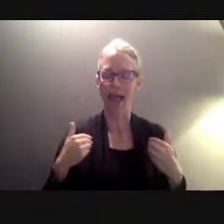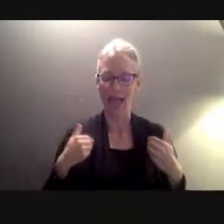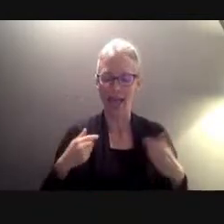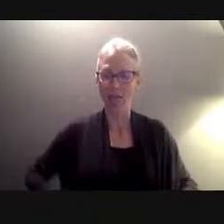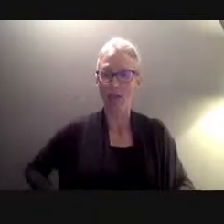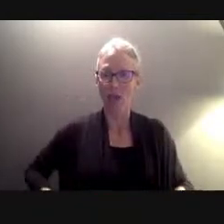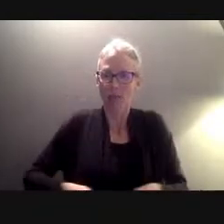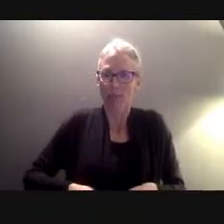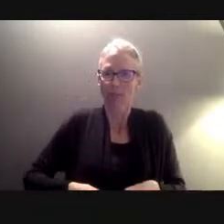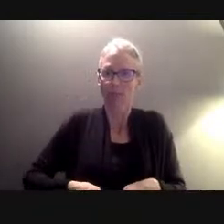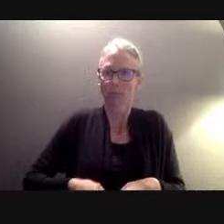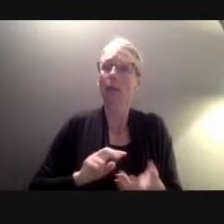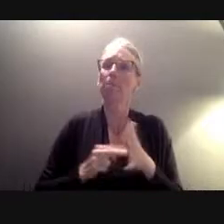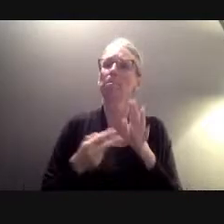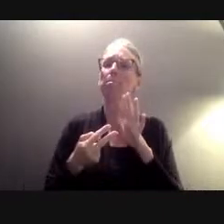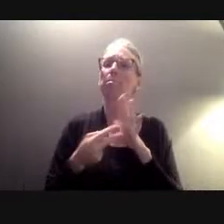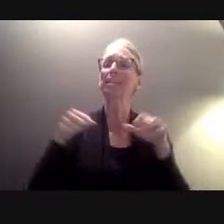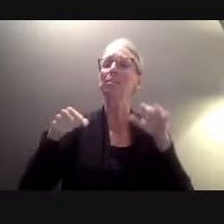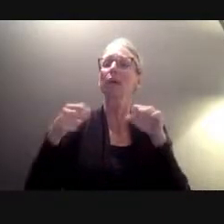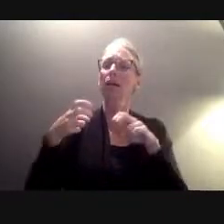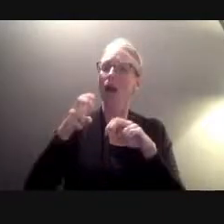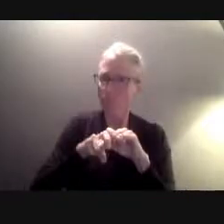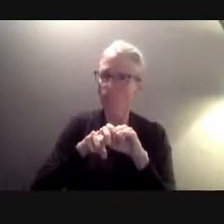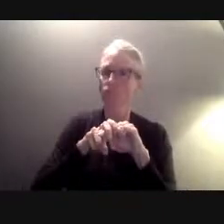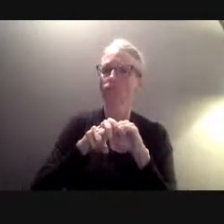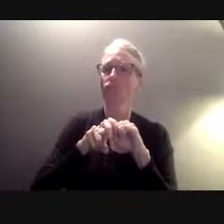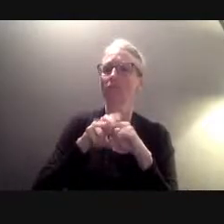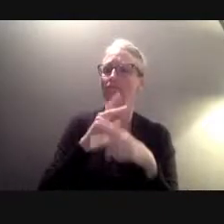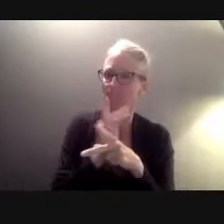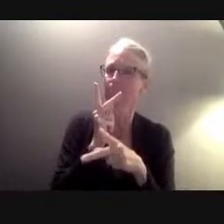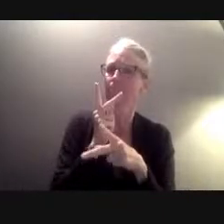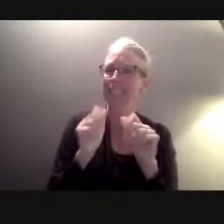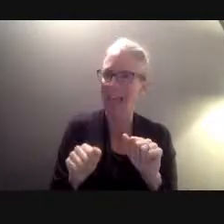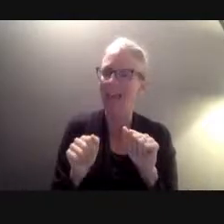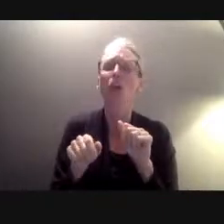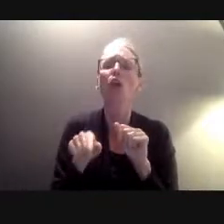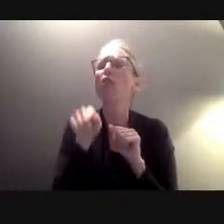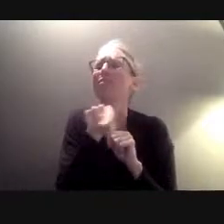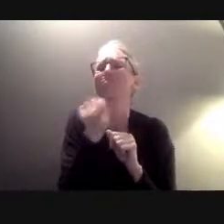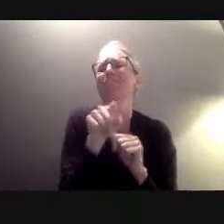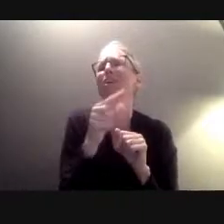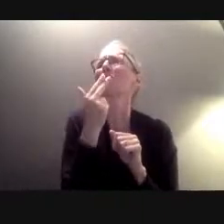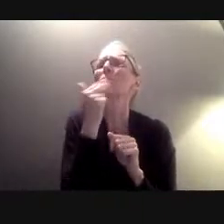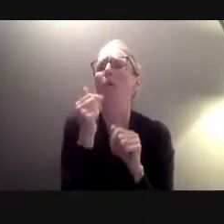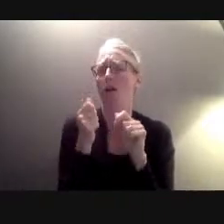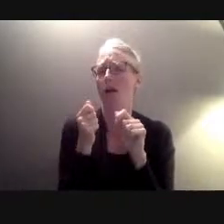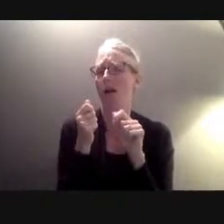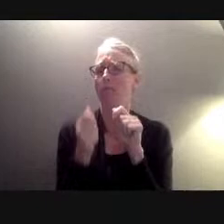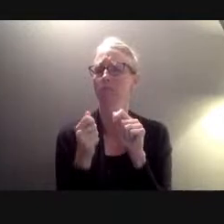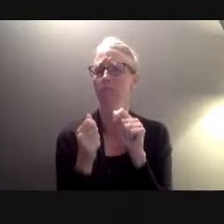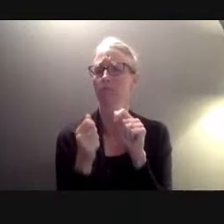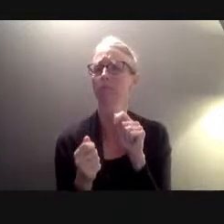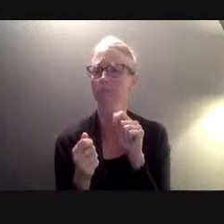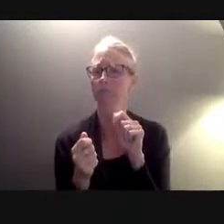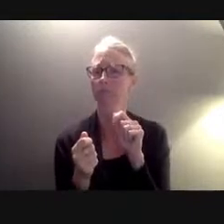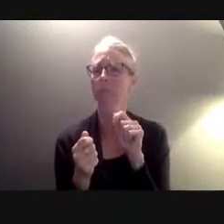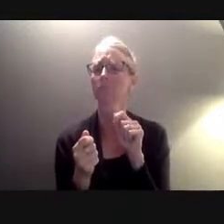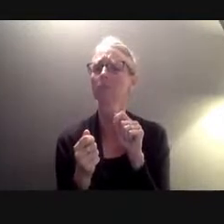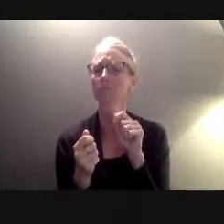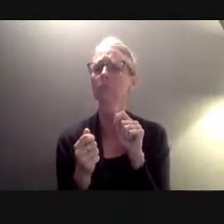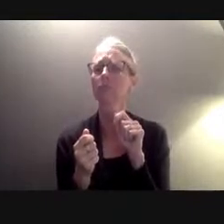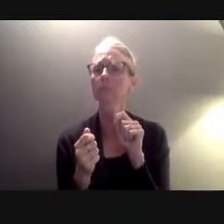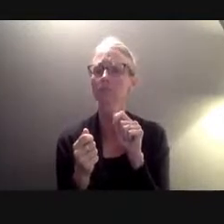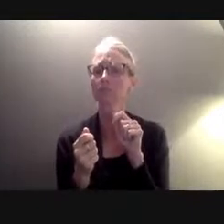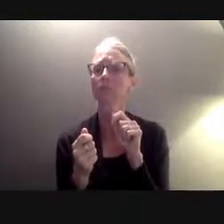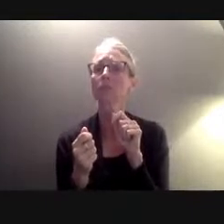things like that, just small simple adaptations that you can do that don't